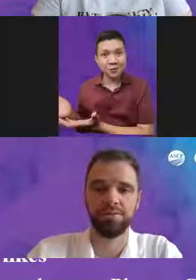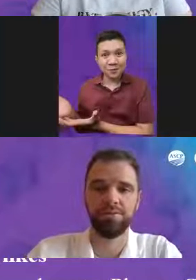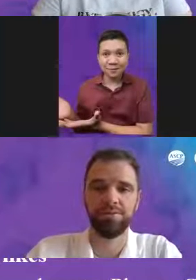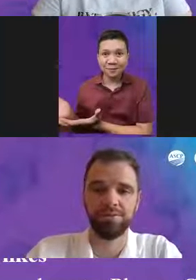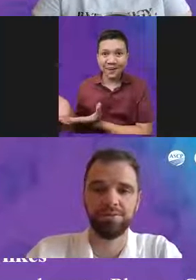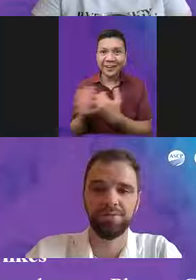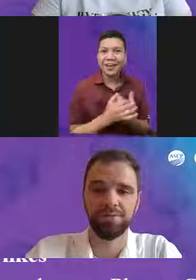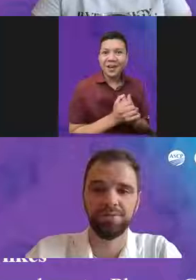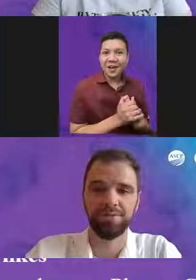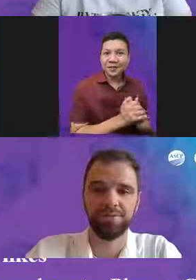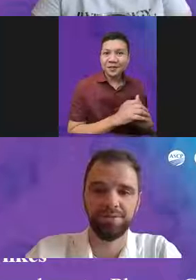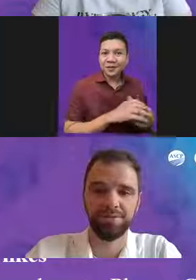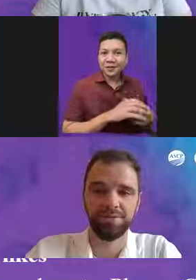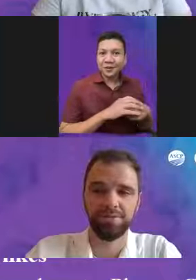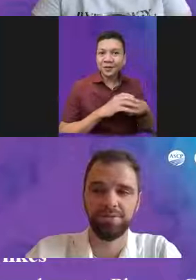hemoglobin will trigger a blood bank,